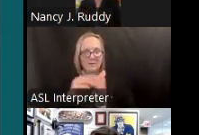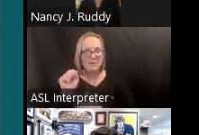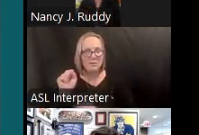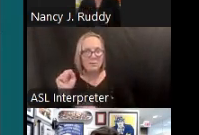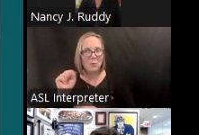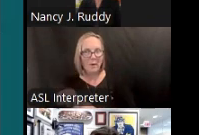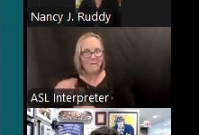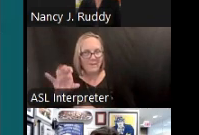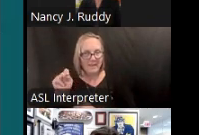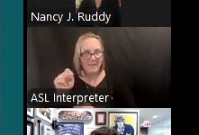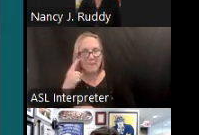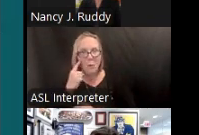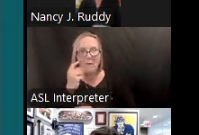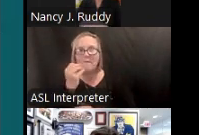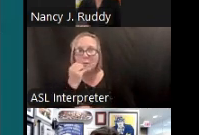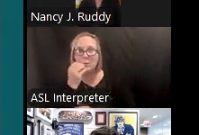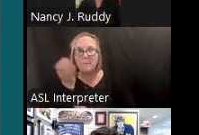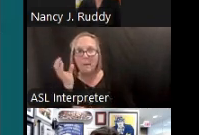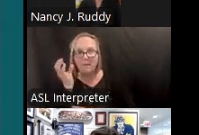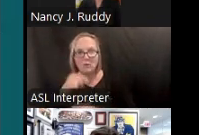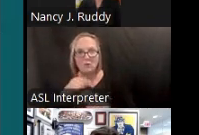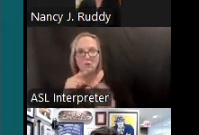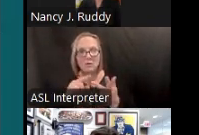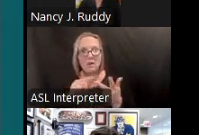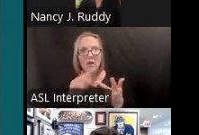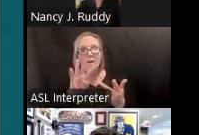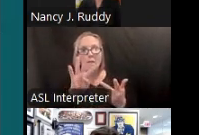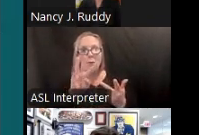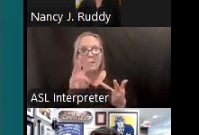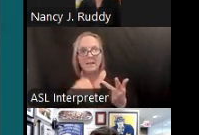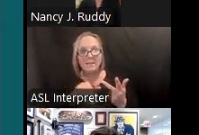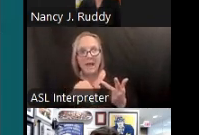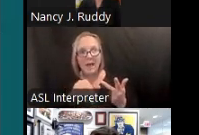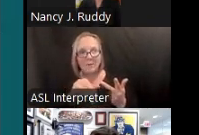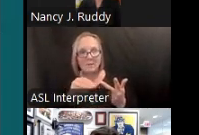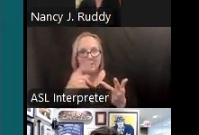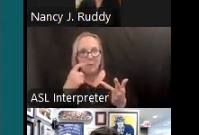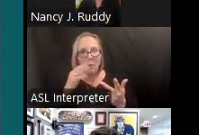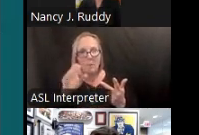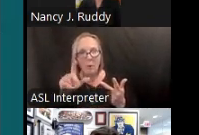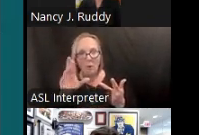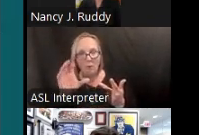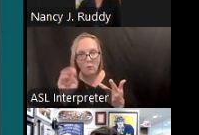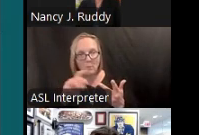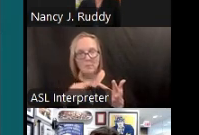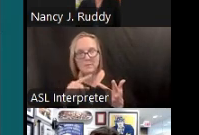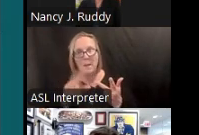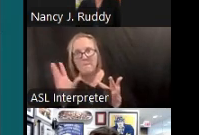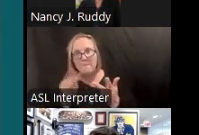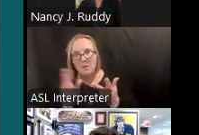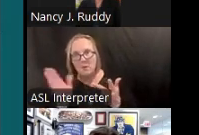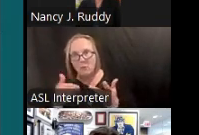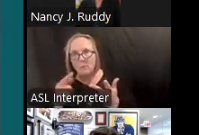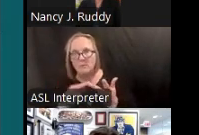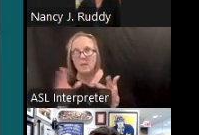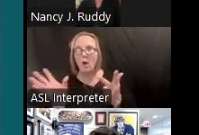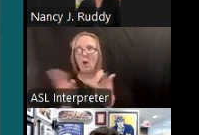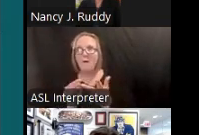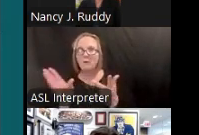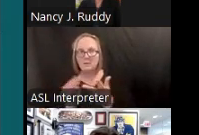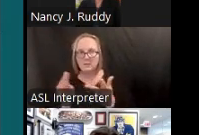and beverage space, 46,000 gross square feet of ballrooms, meeting rooms, and conference space,